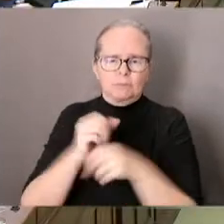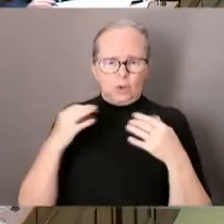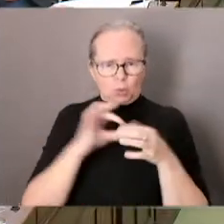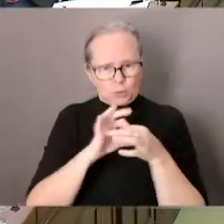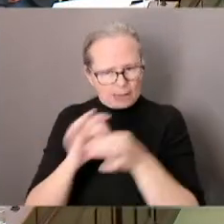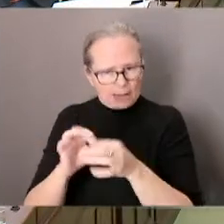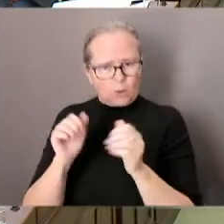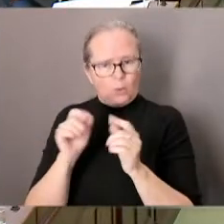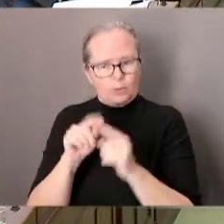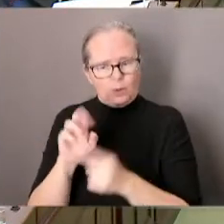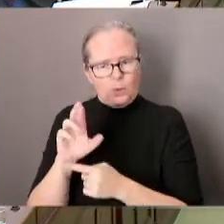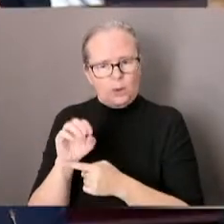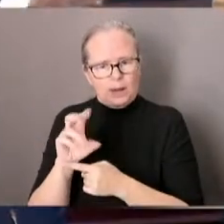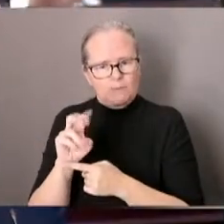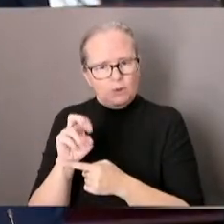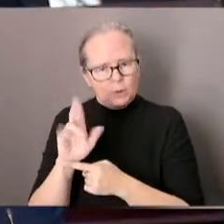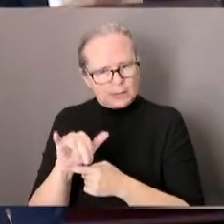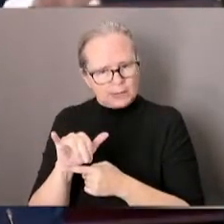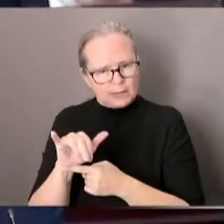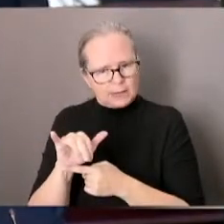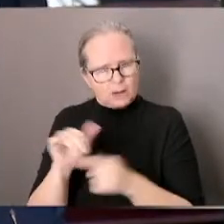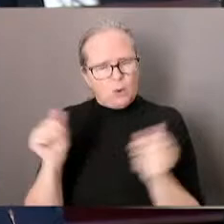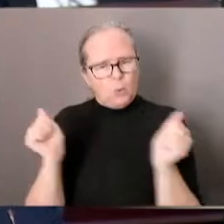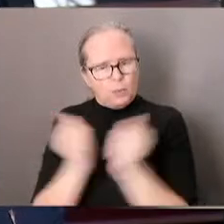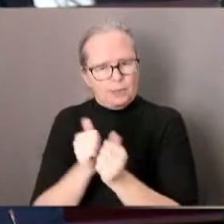Honorable the member for Edmonton Riverview